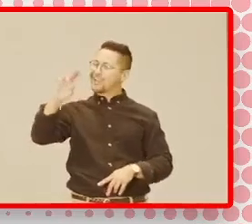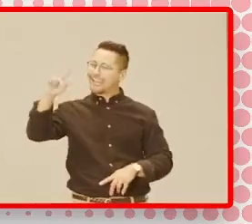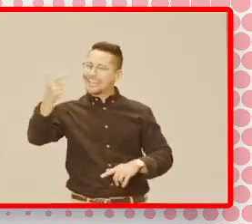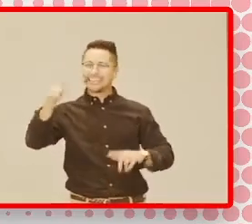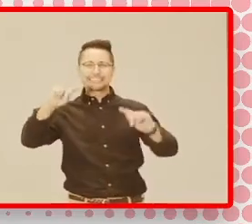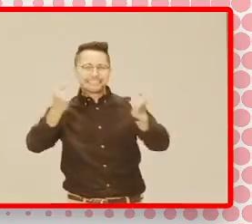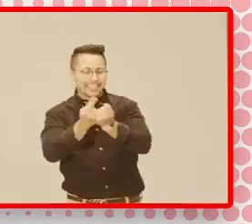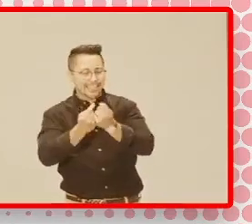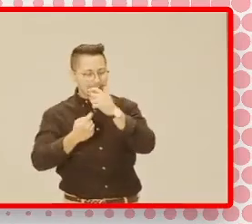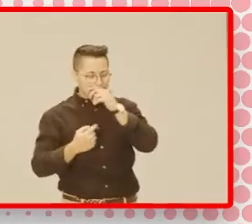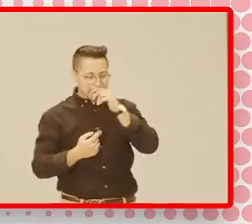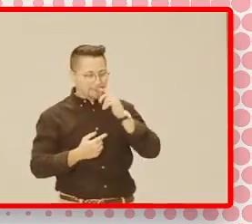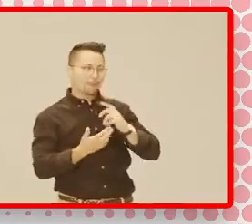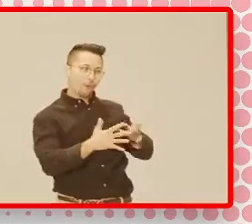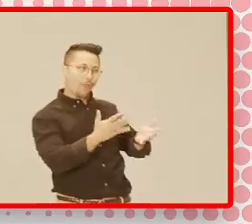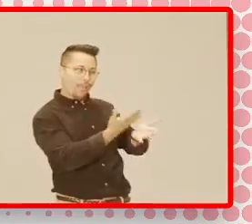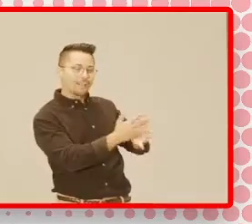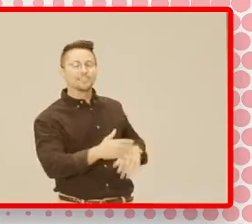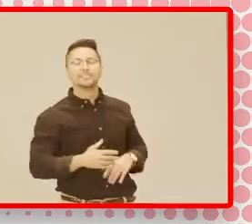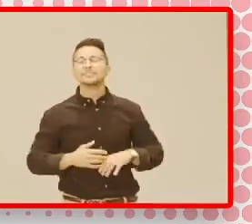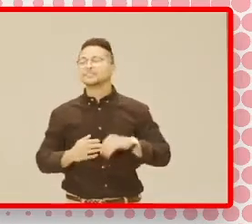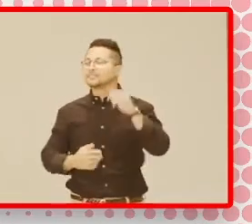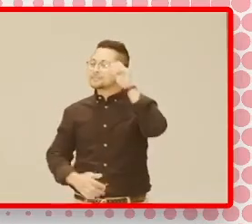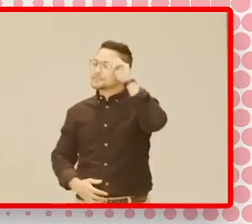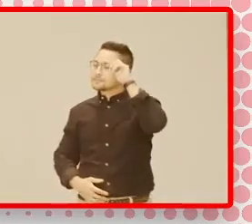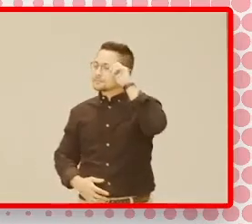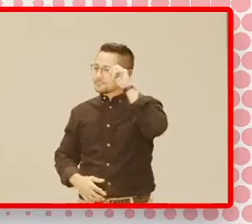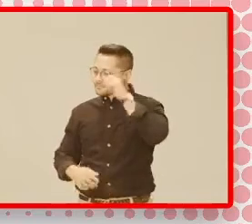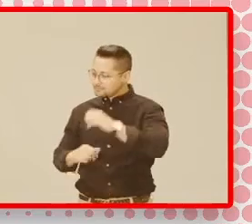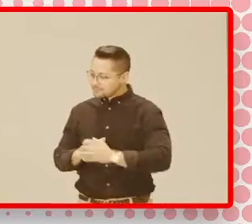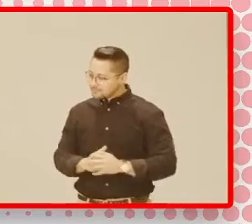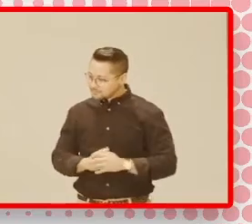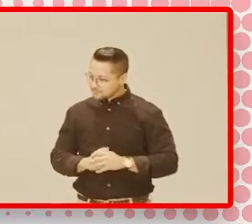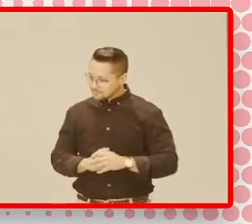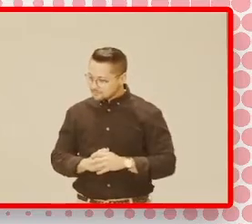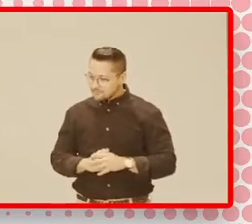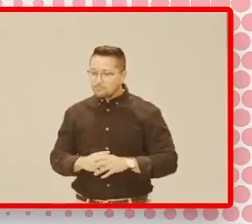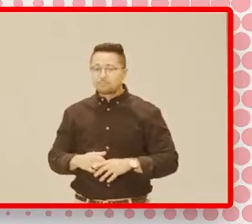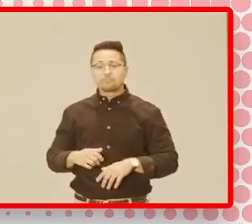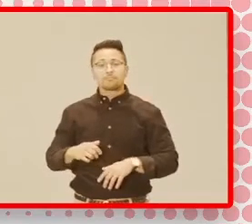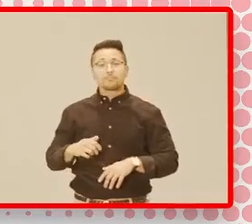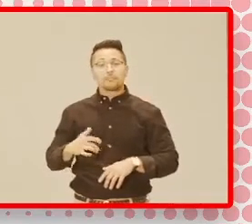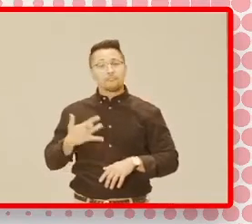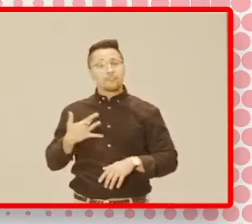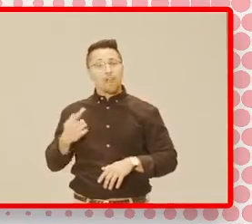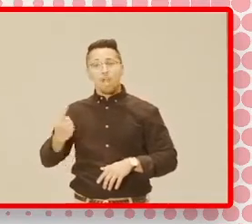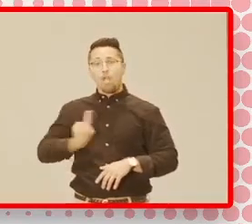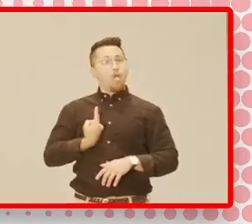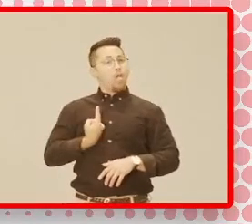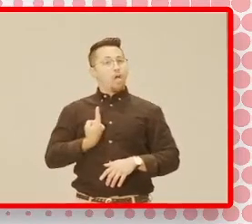I did the work, but I didn't do it alone.